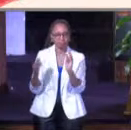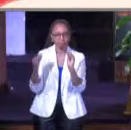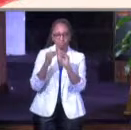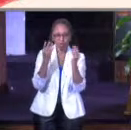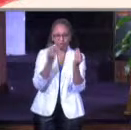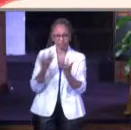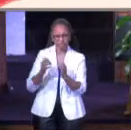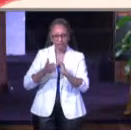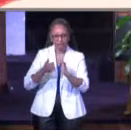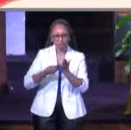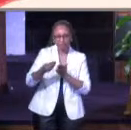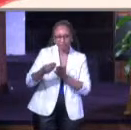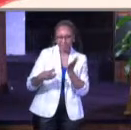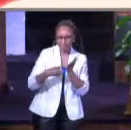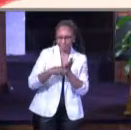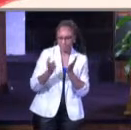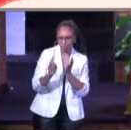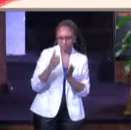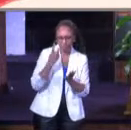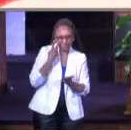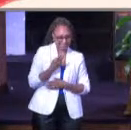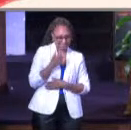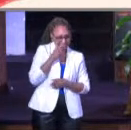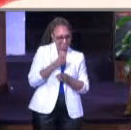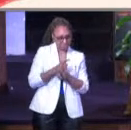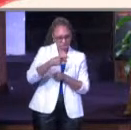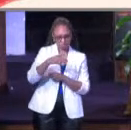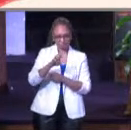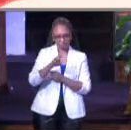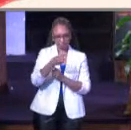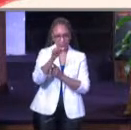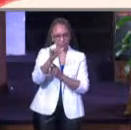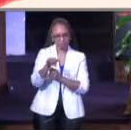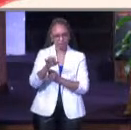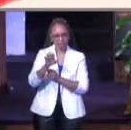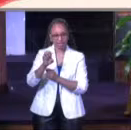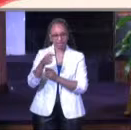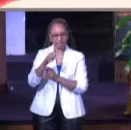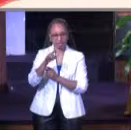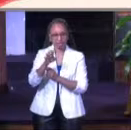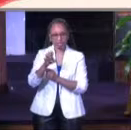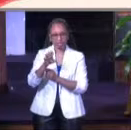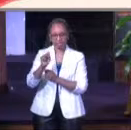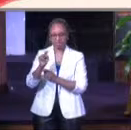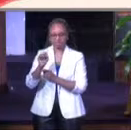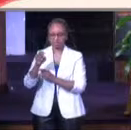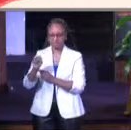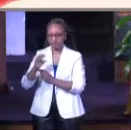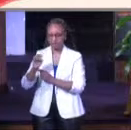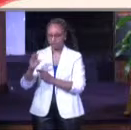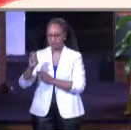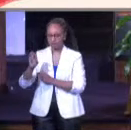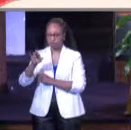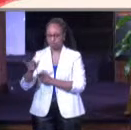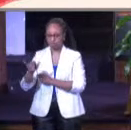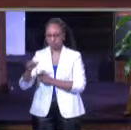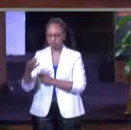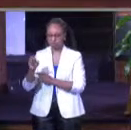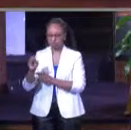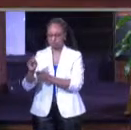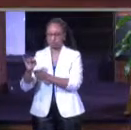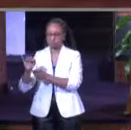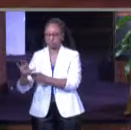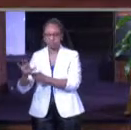and to purchase tickets, please see Sister Peggy Eggleston or Brother Corey Justice. Now, the men